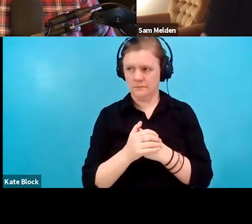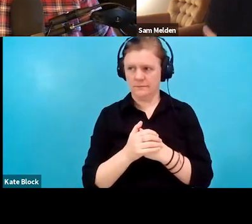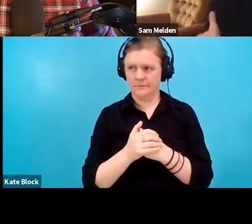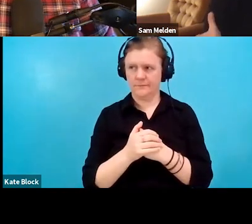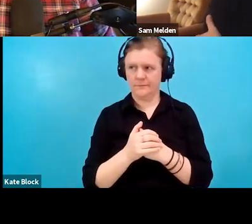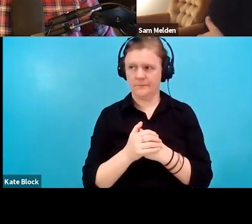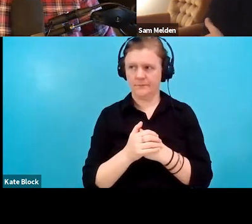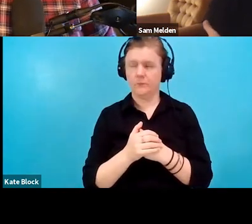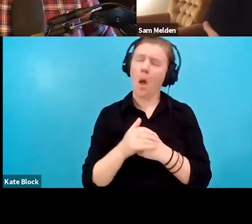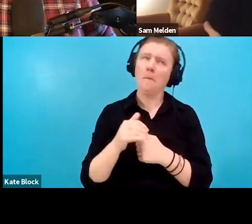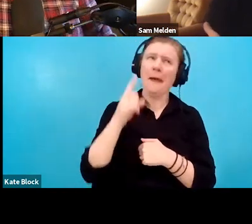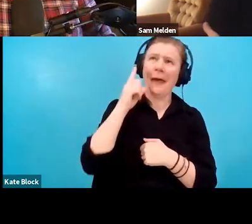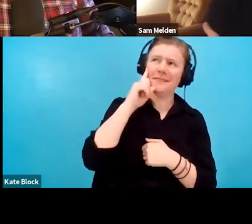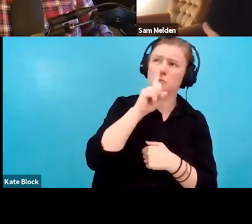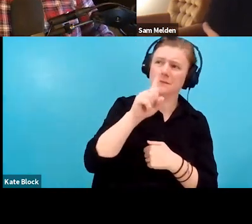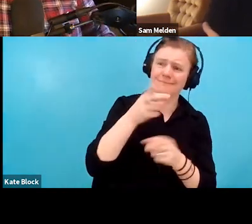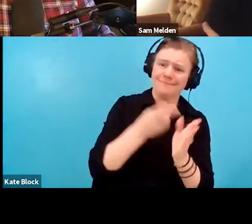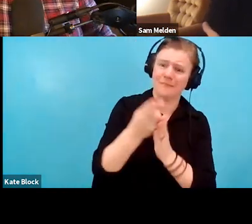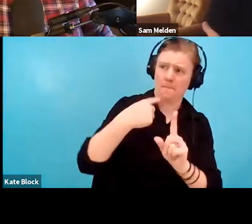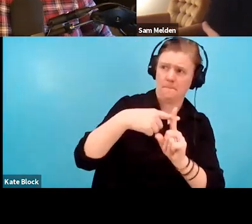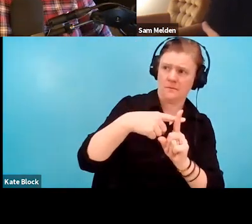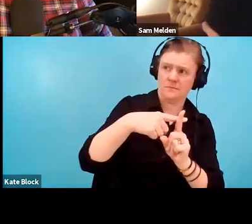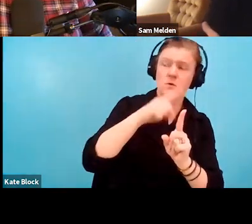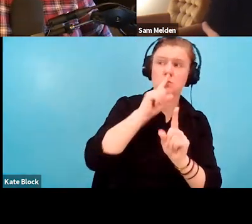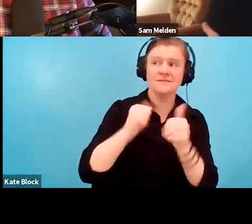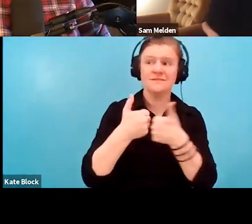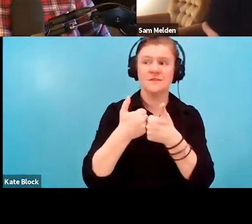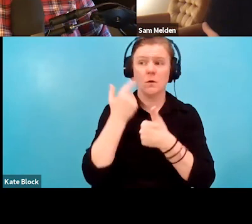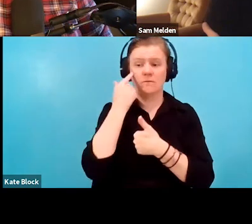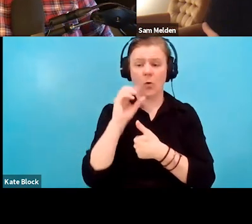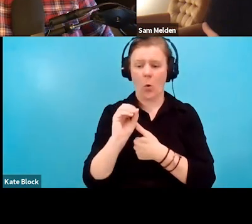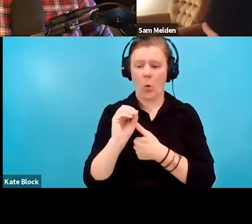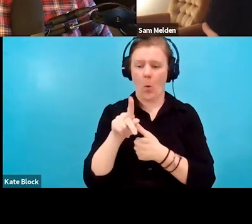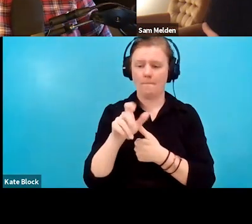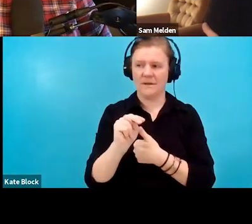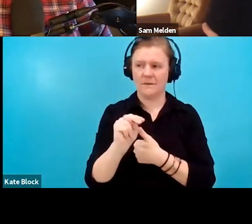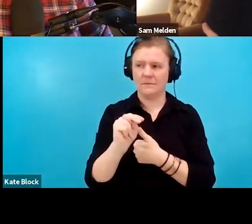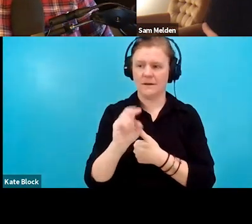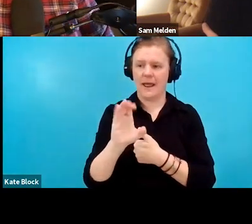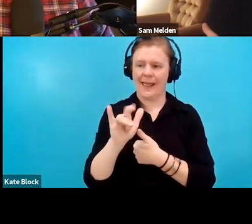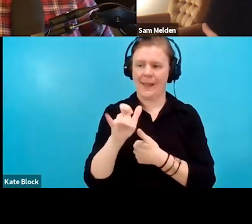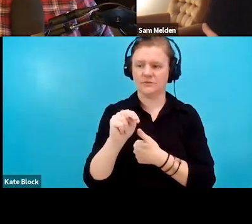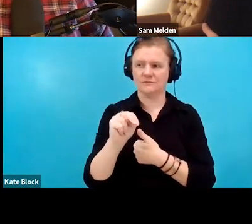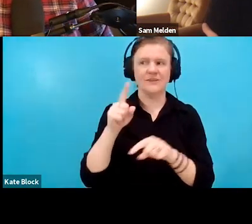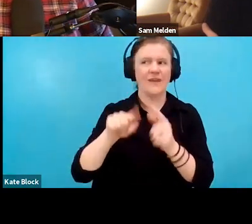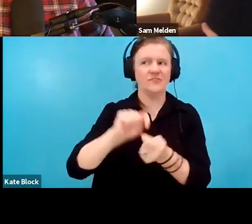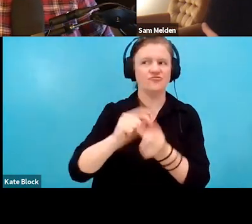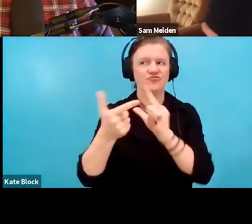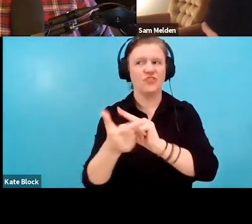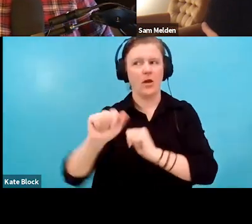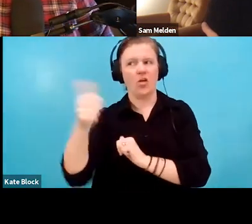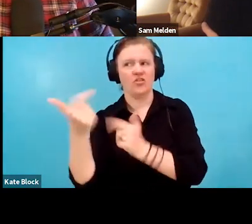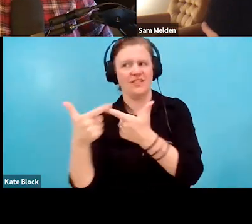Ultimately positive. I think, though, that the issue with open captions in many cases is you can't translate them, or not as